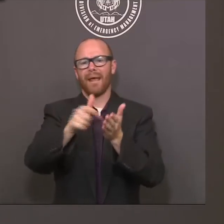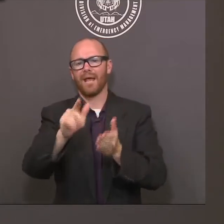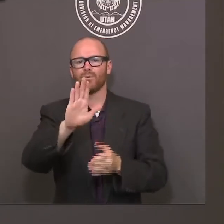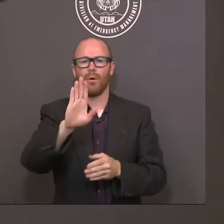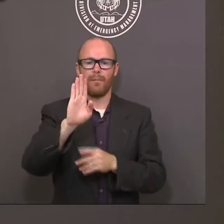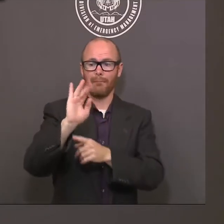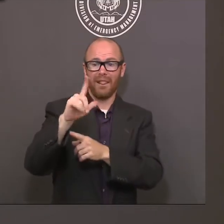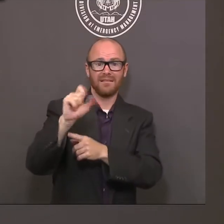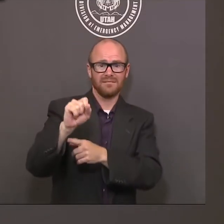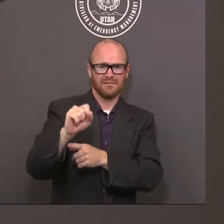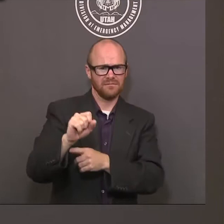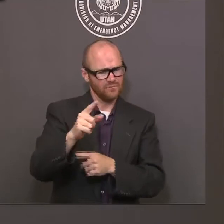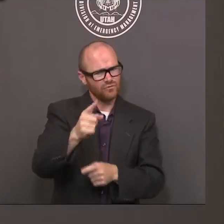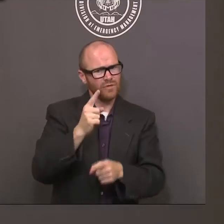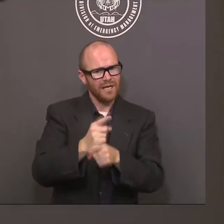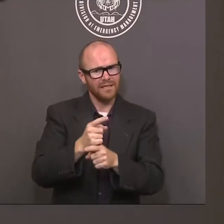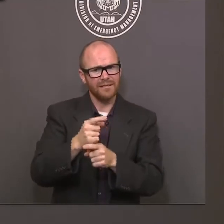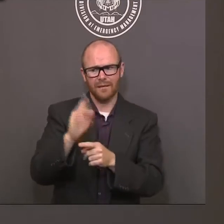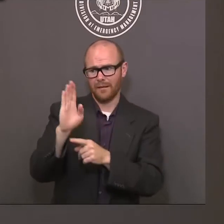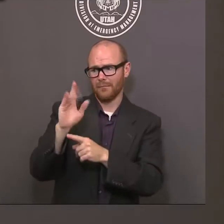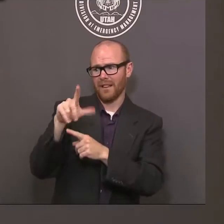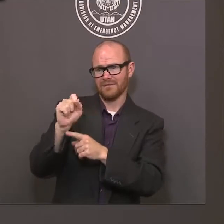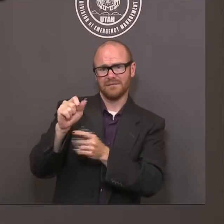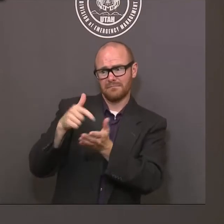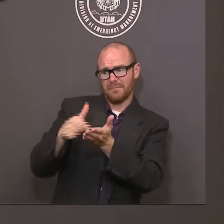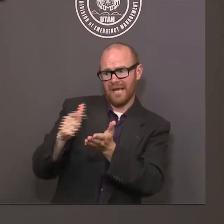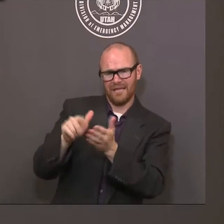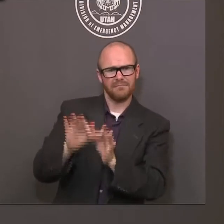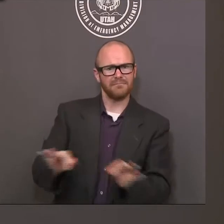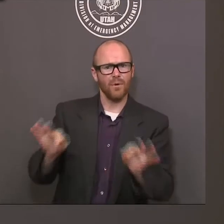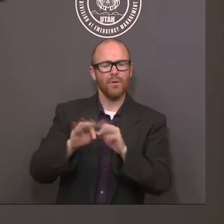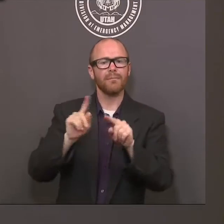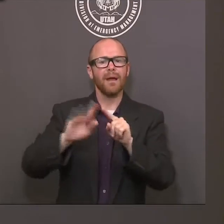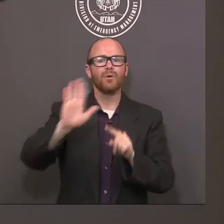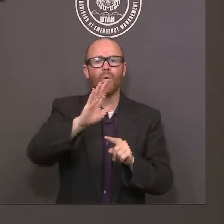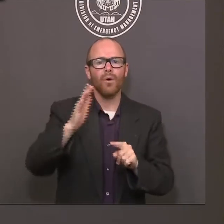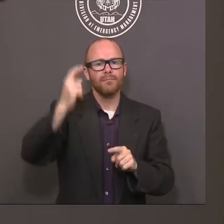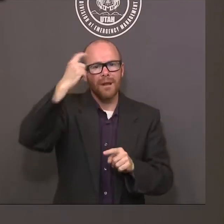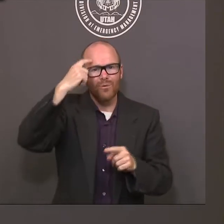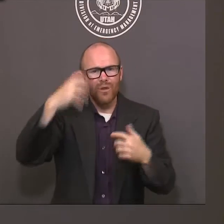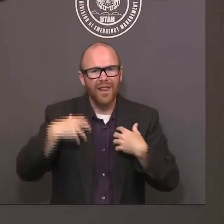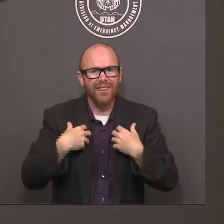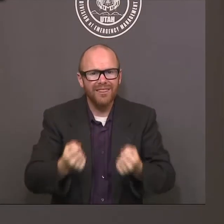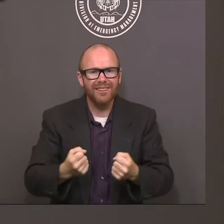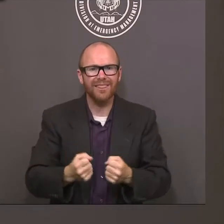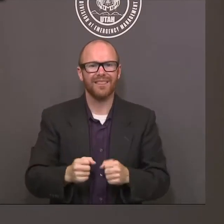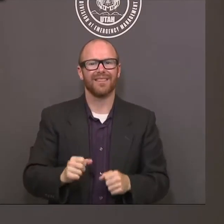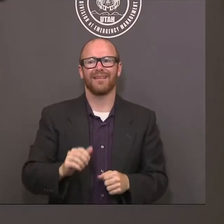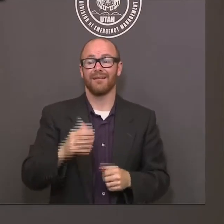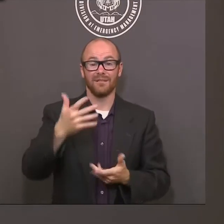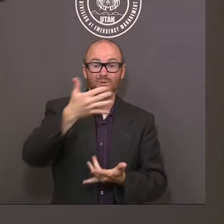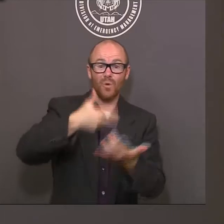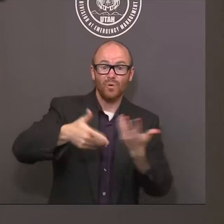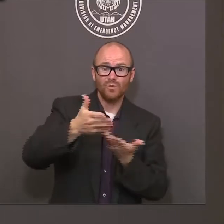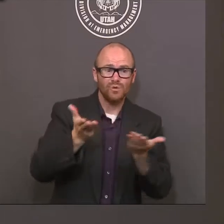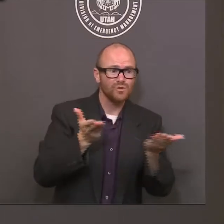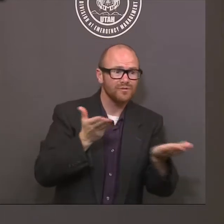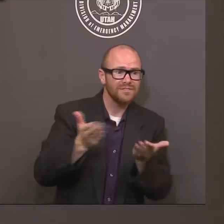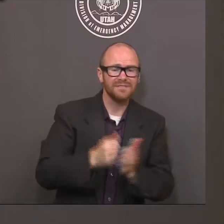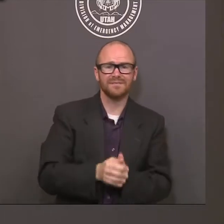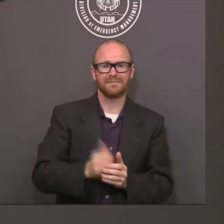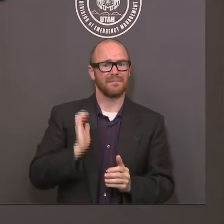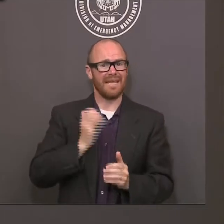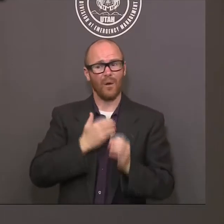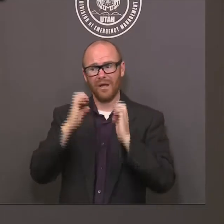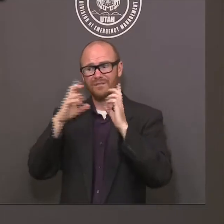education, social services, mental health, infrastructure needs. If you don't have a healthy economy, it's pretty